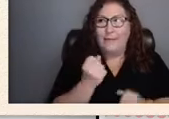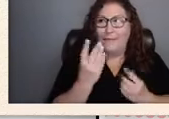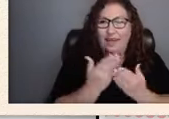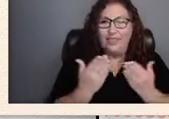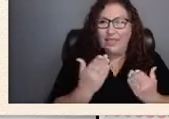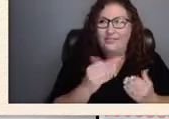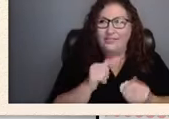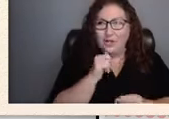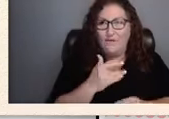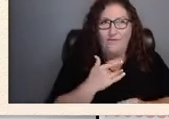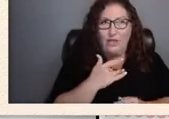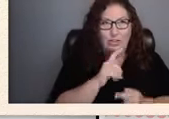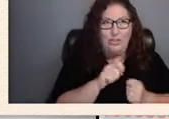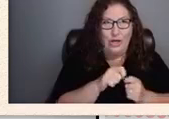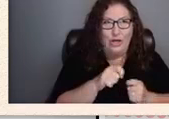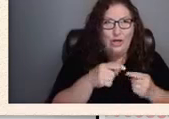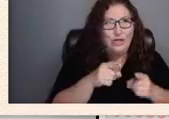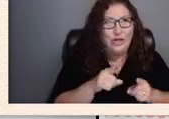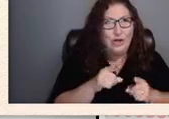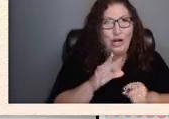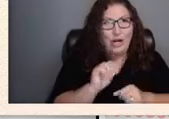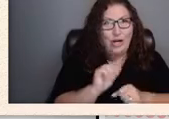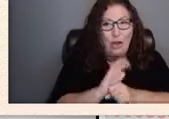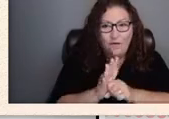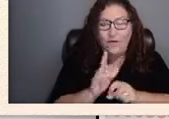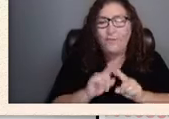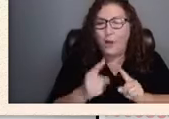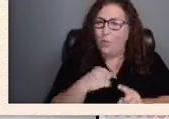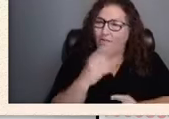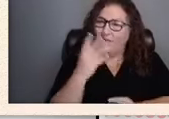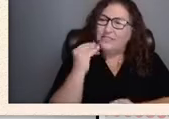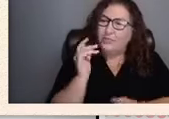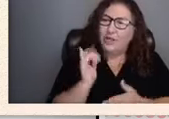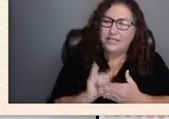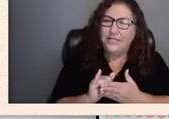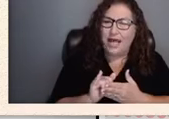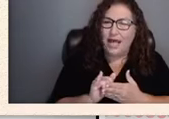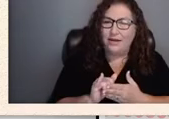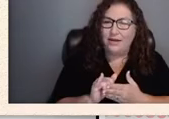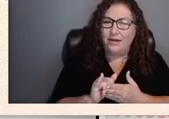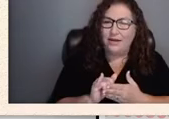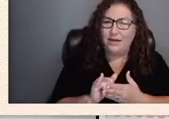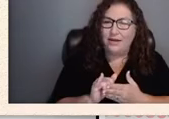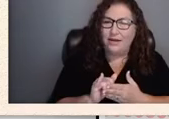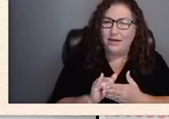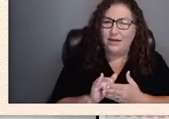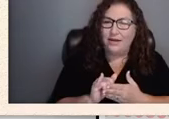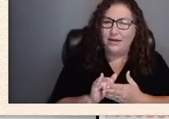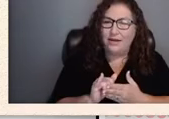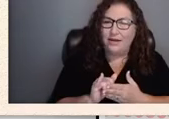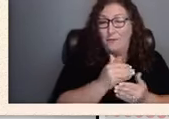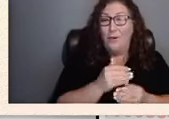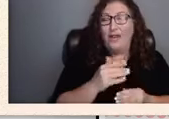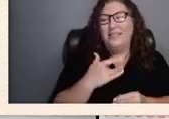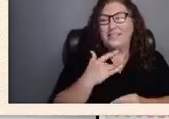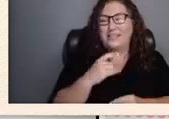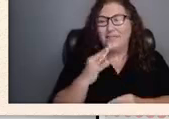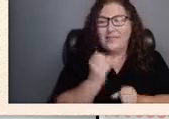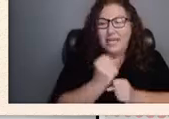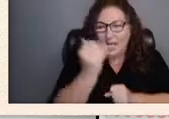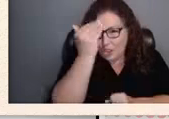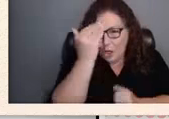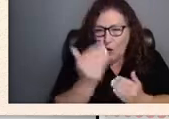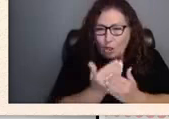this is something that we have experienced, writ broad before, in the sense of getting to know a new environment and having